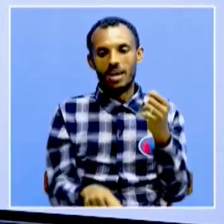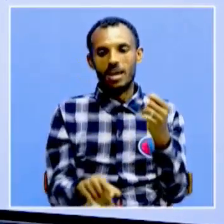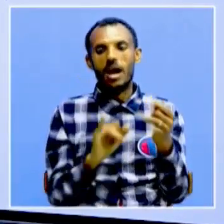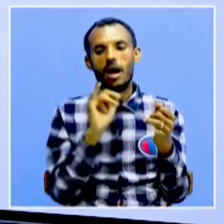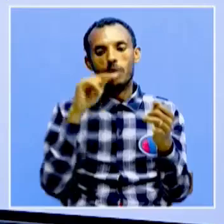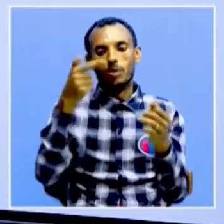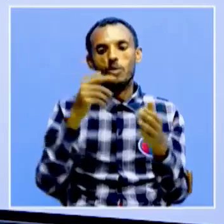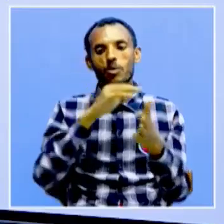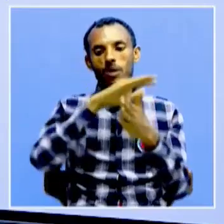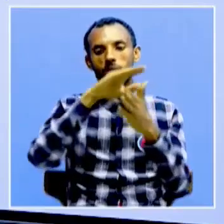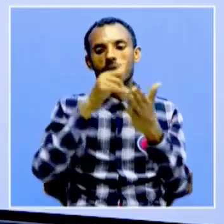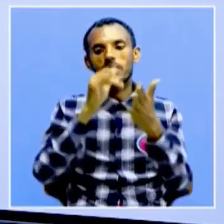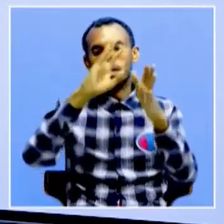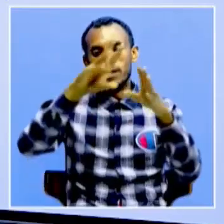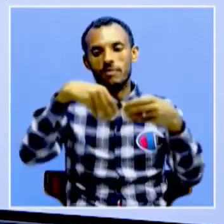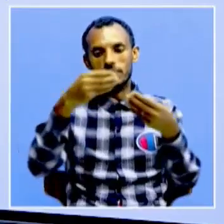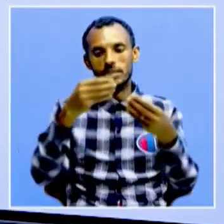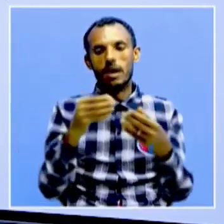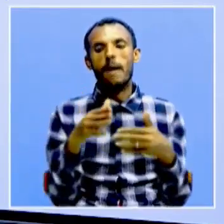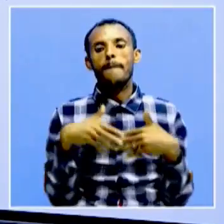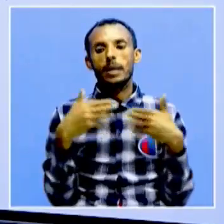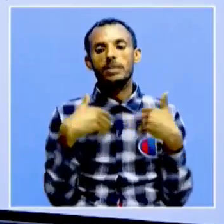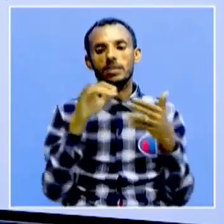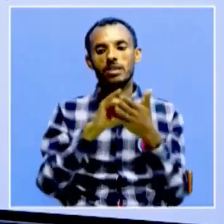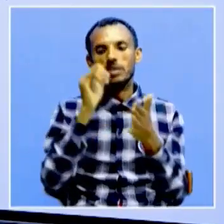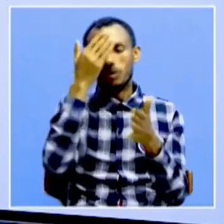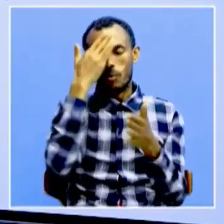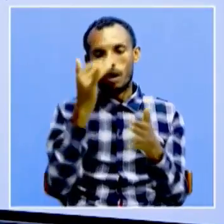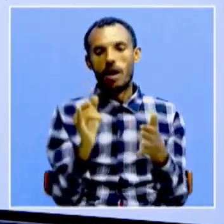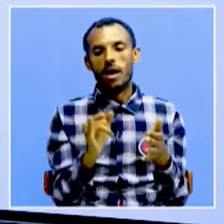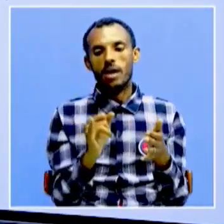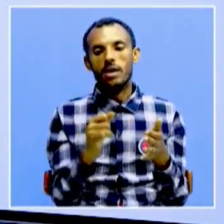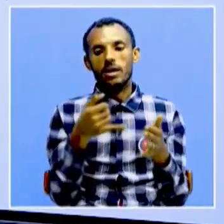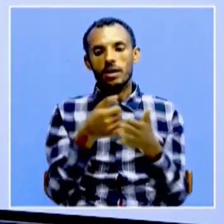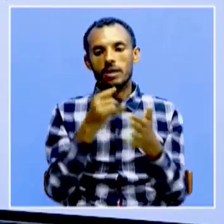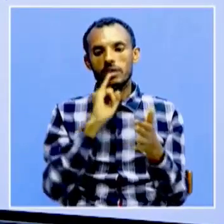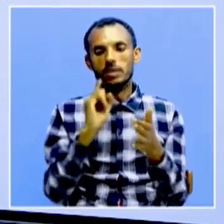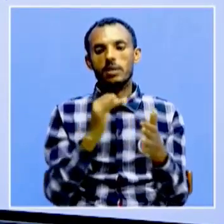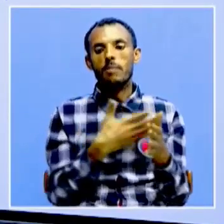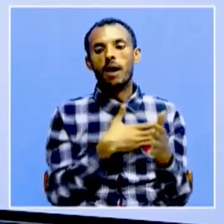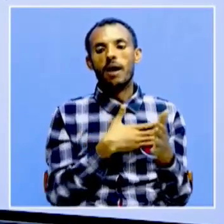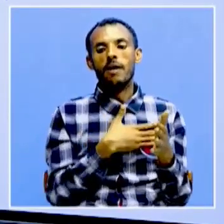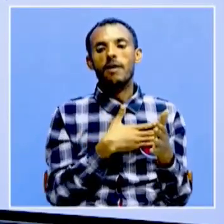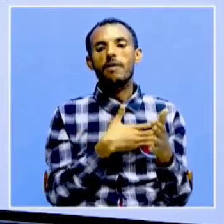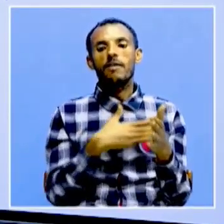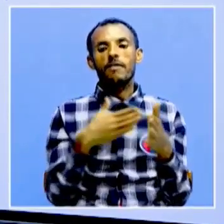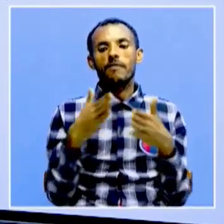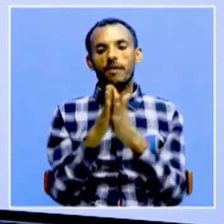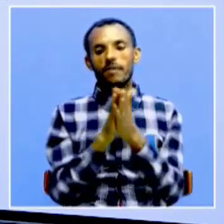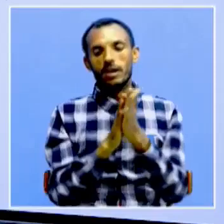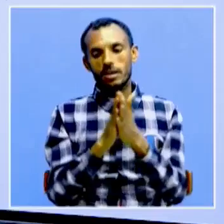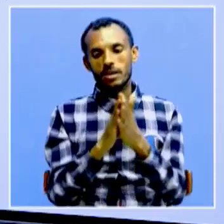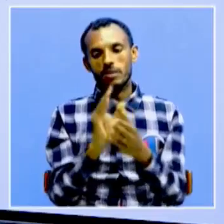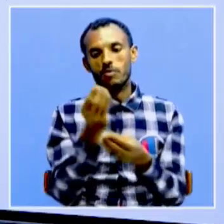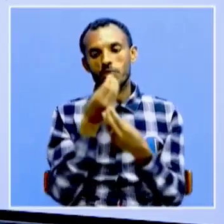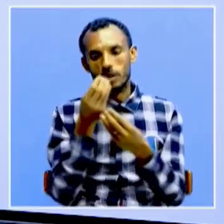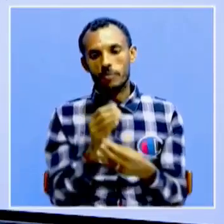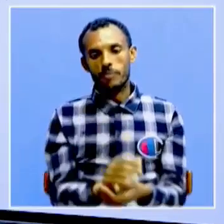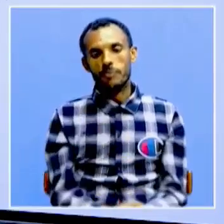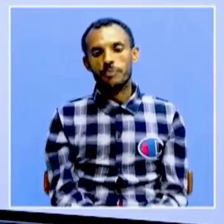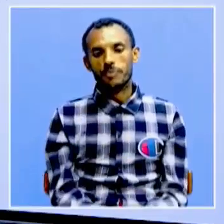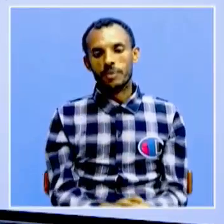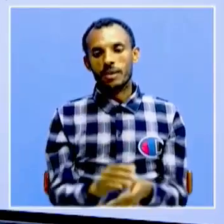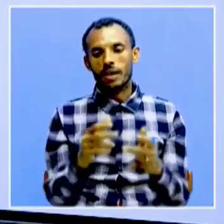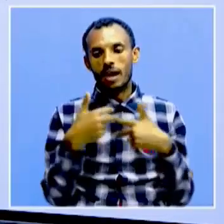told you that it gives me pleasure. That's why I say it is my favorite food. Yes?